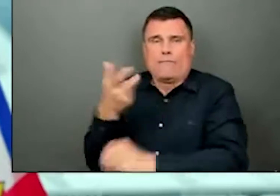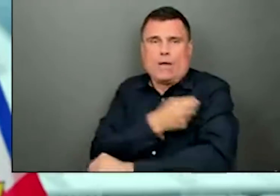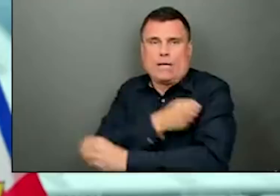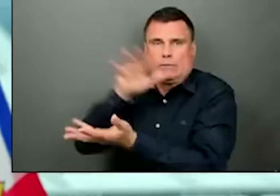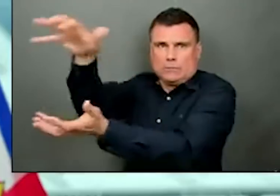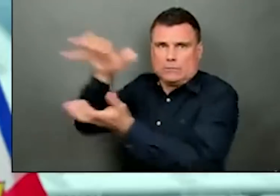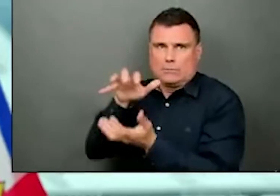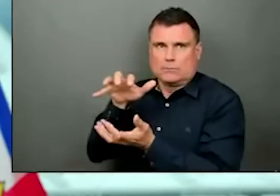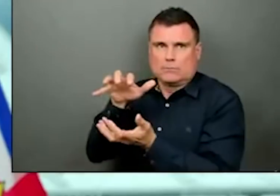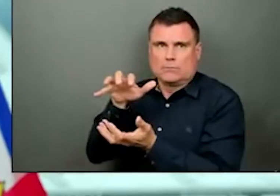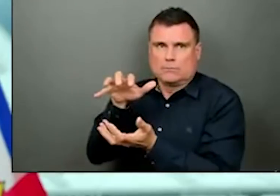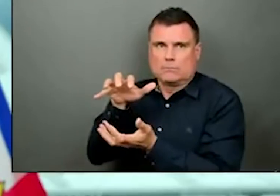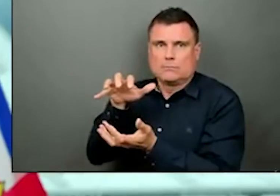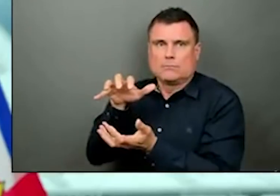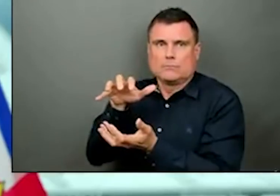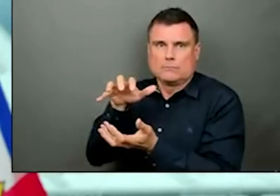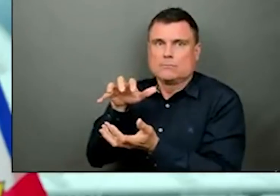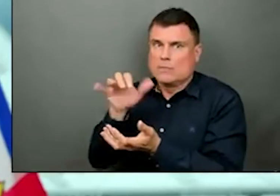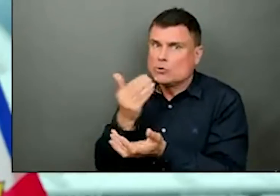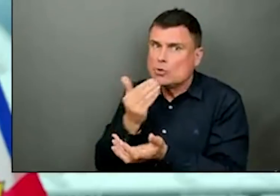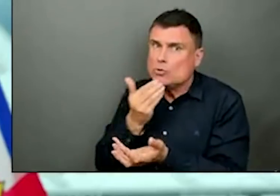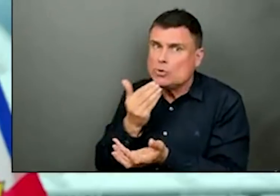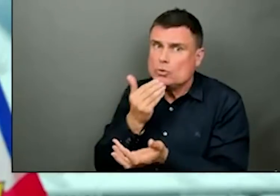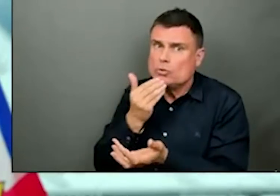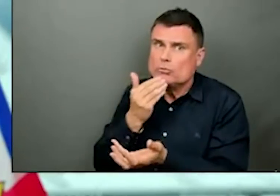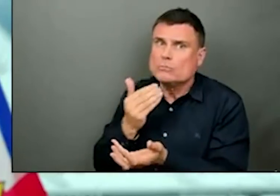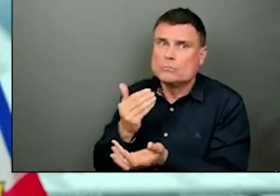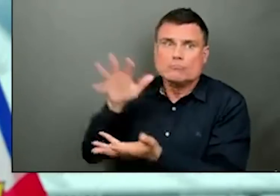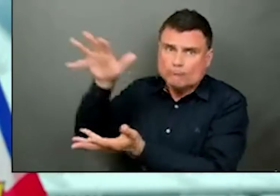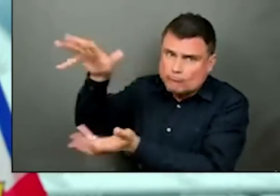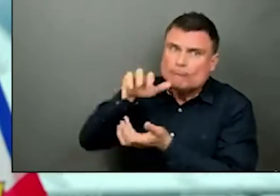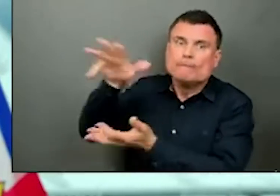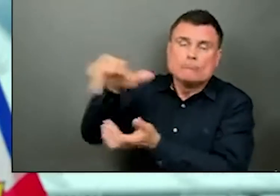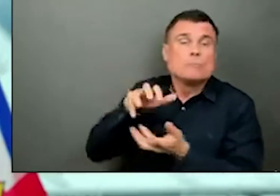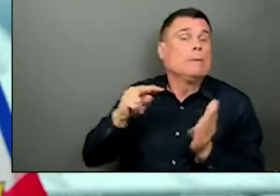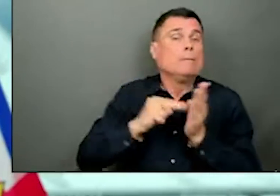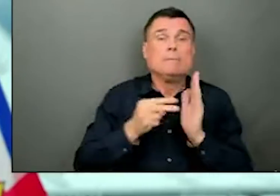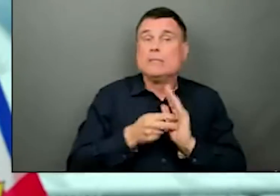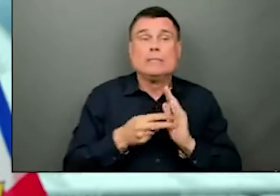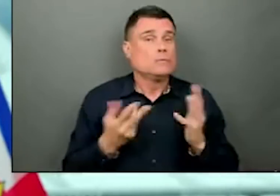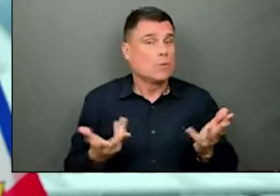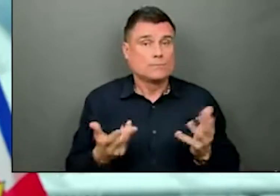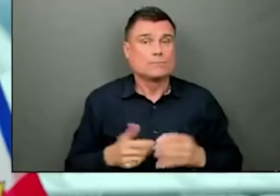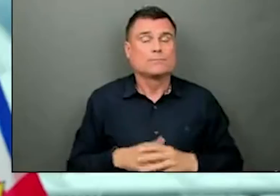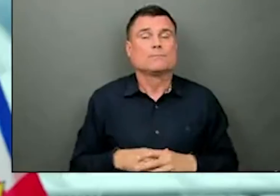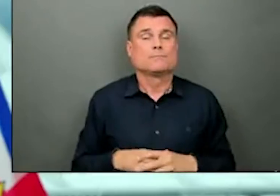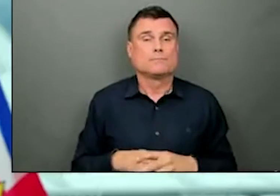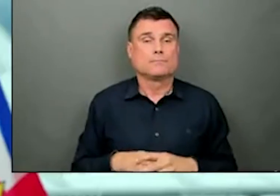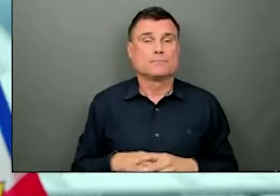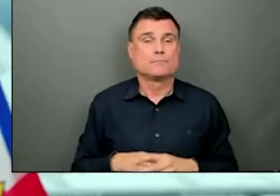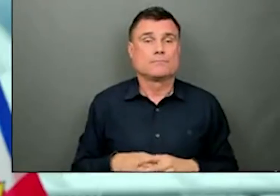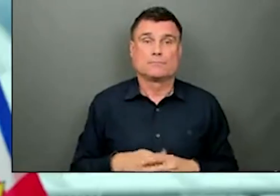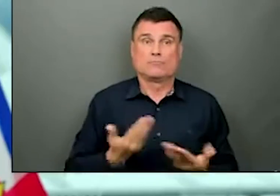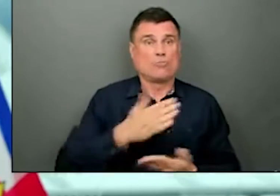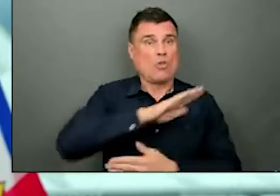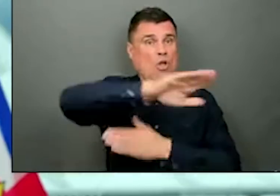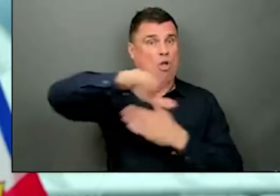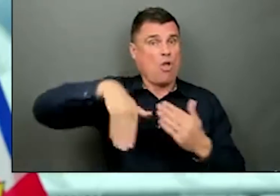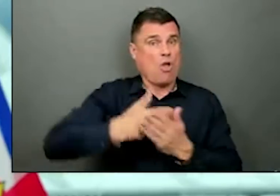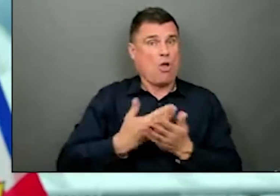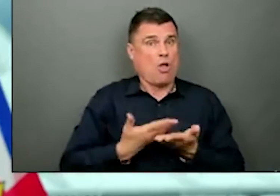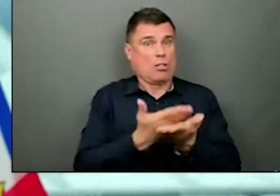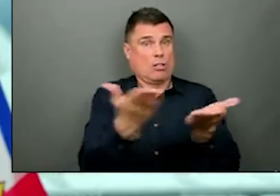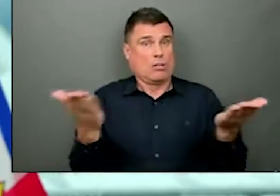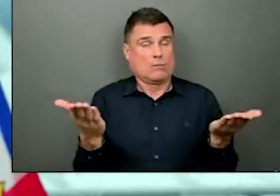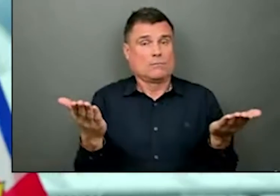is eligible, so right now that's down to age 16, will have access to a vaccine before Canada Day, and we